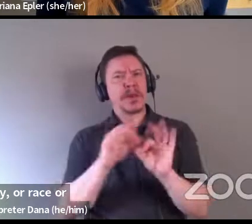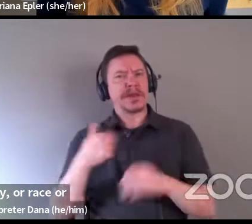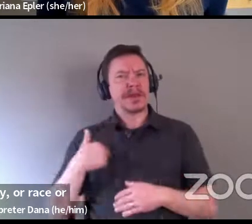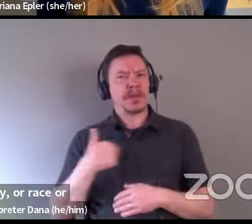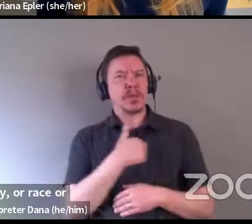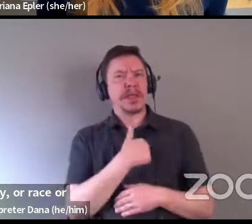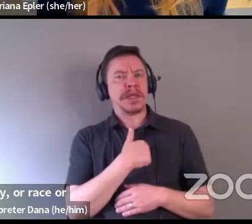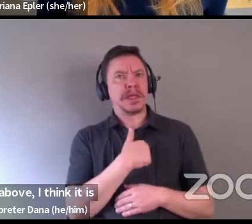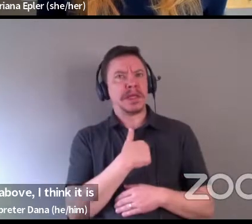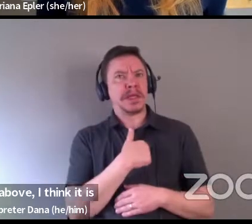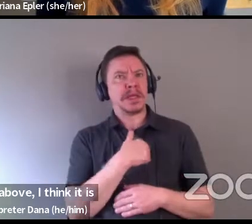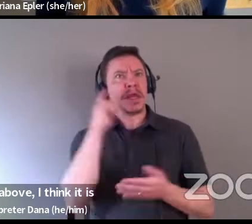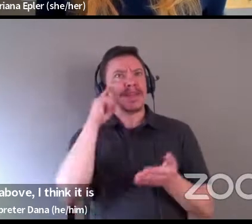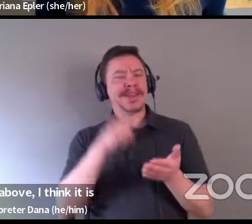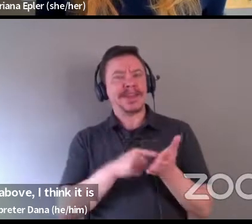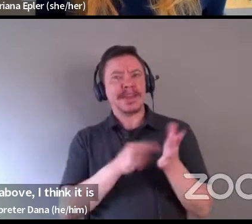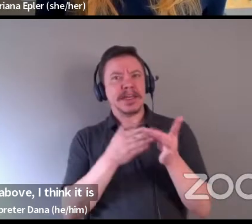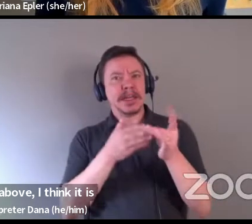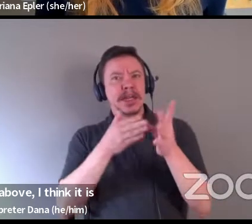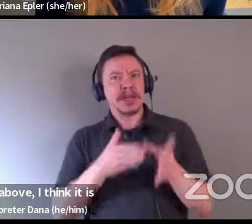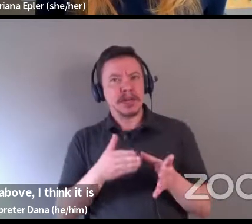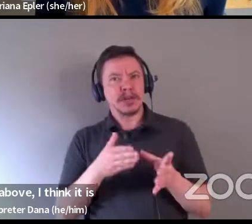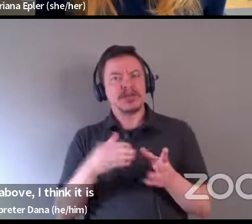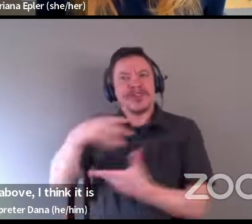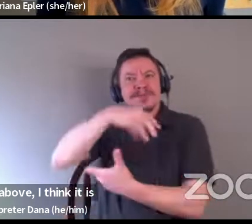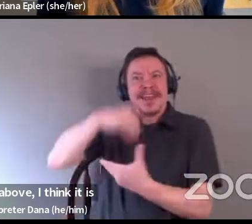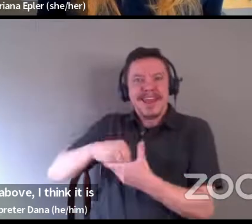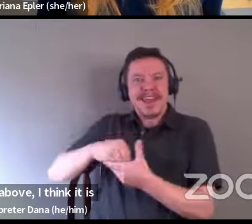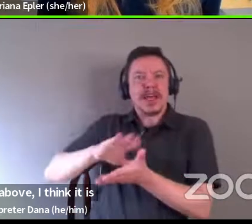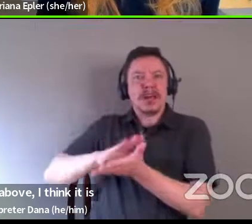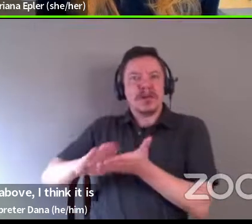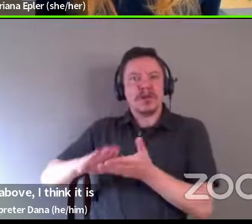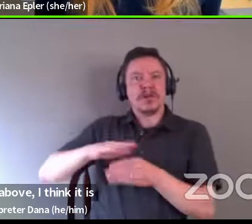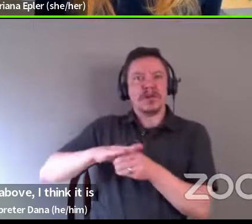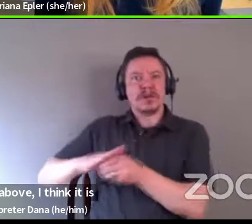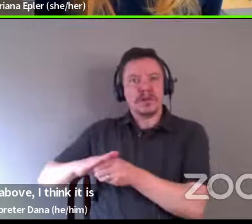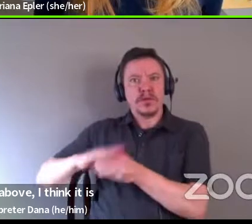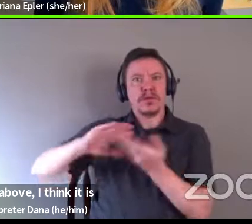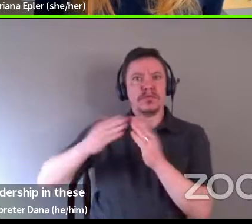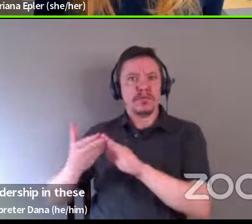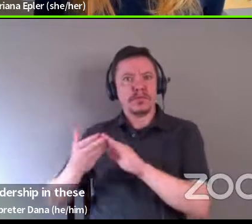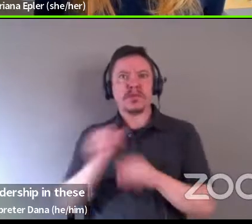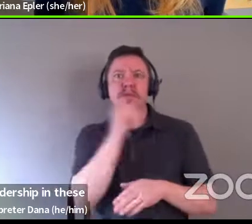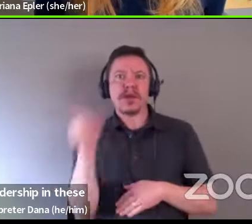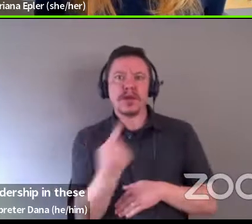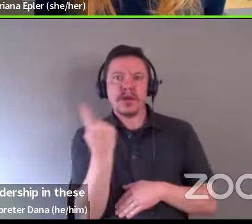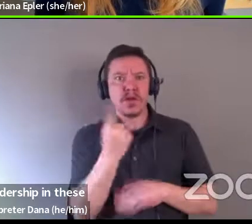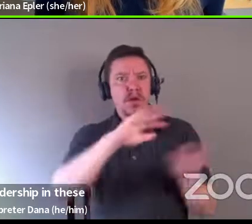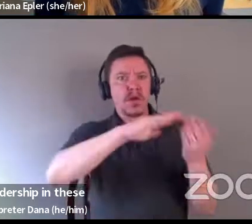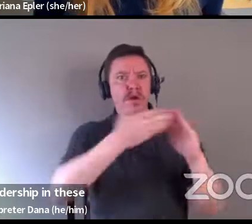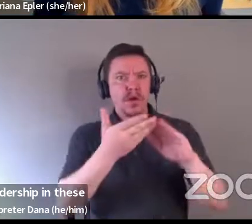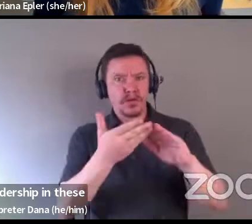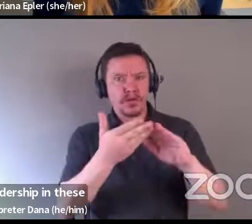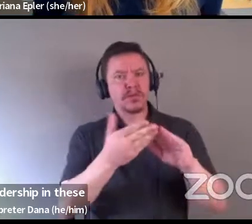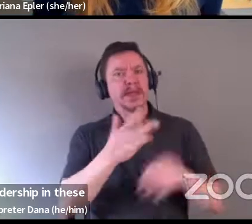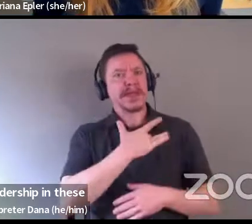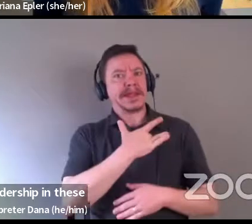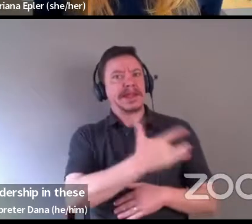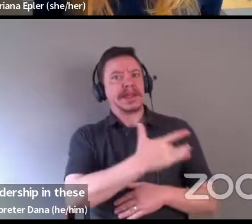see leadership in these communities, and not just communities that need to be folded